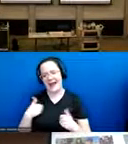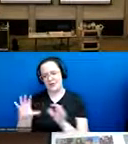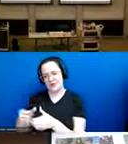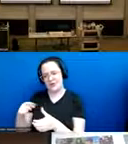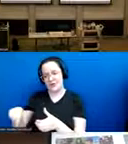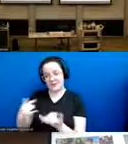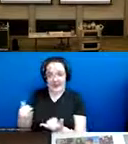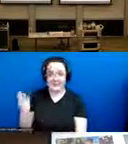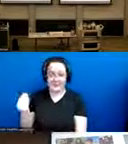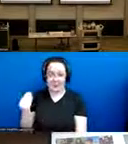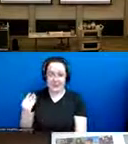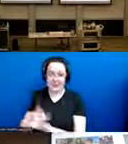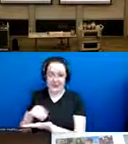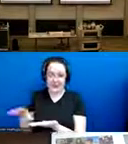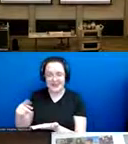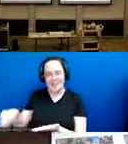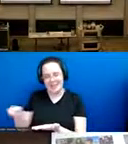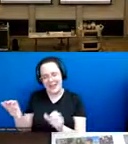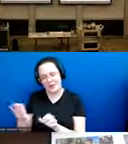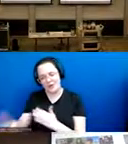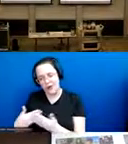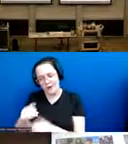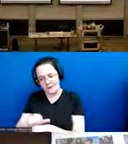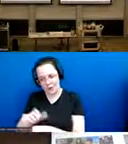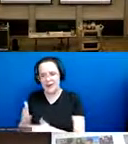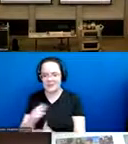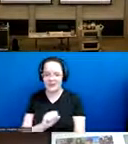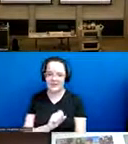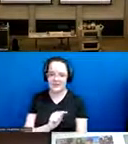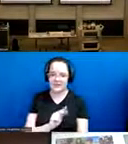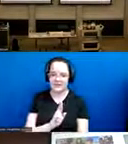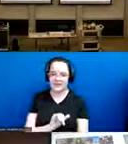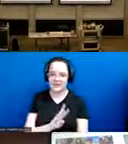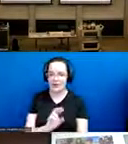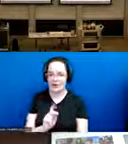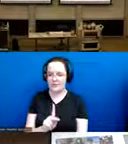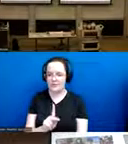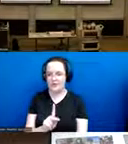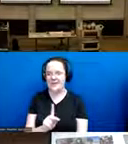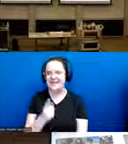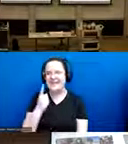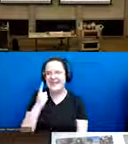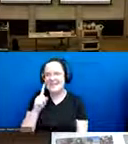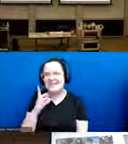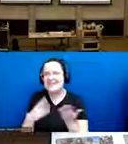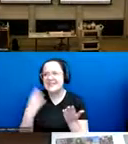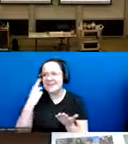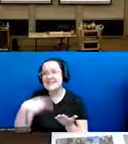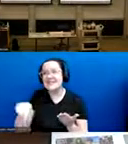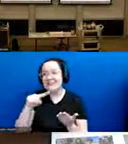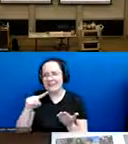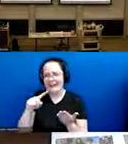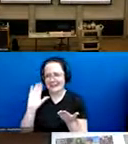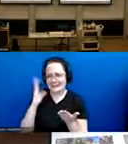now that do all the work between the Stony Brook laboratory. For some reason, they all look very smiley here, which is not normally the case,